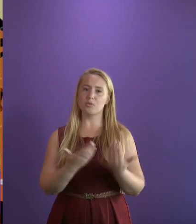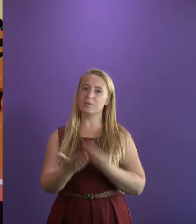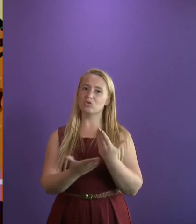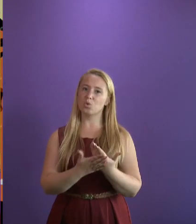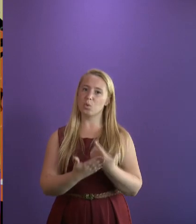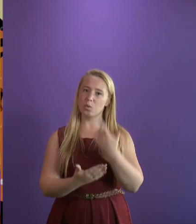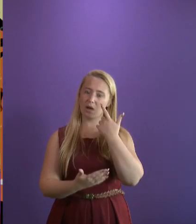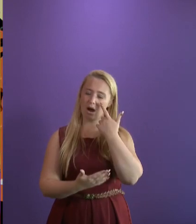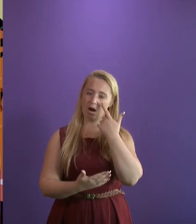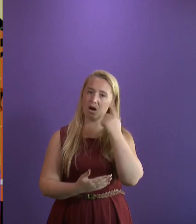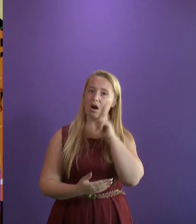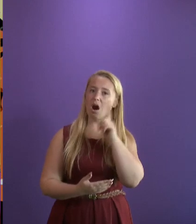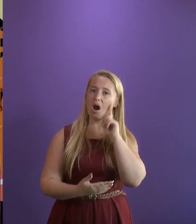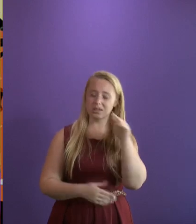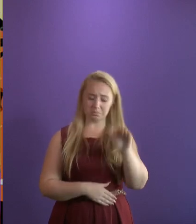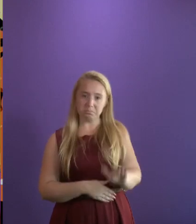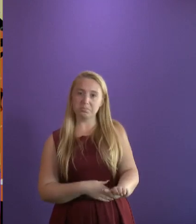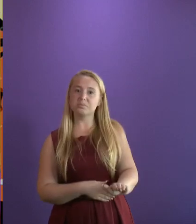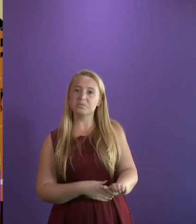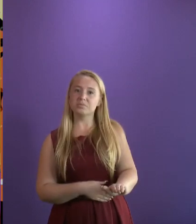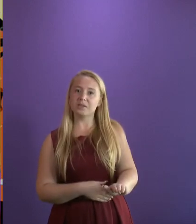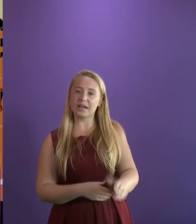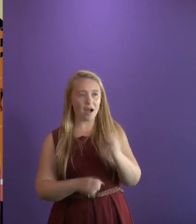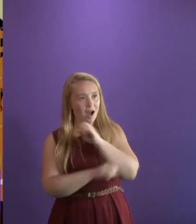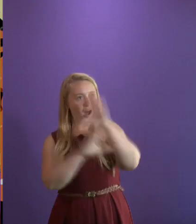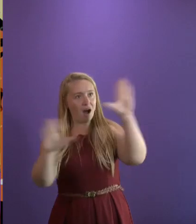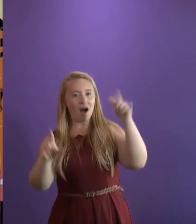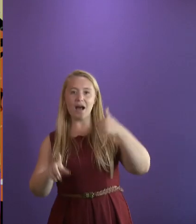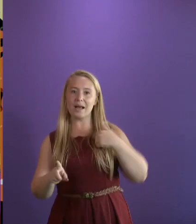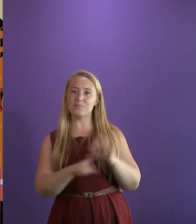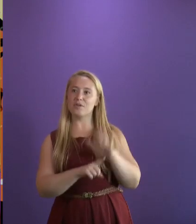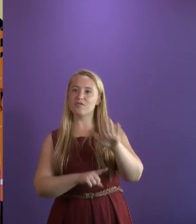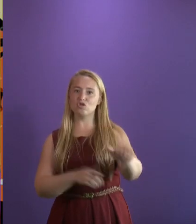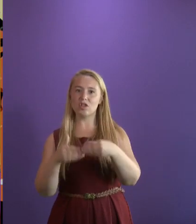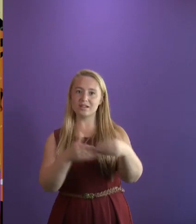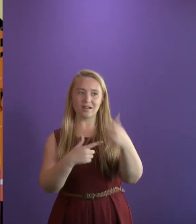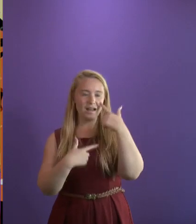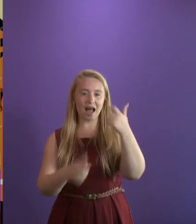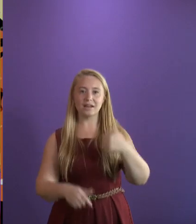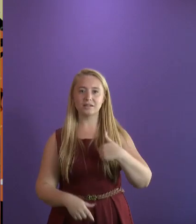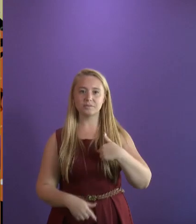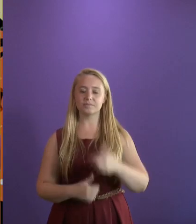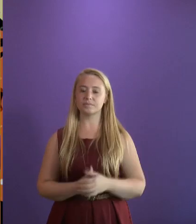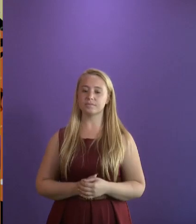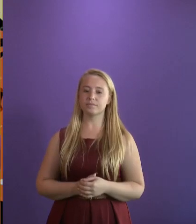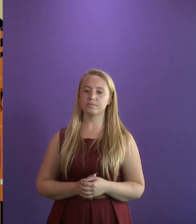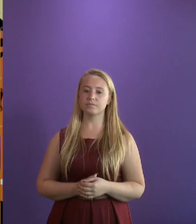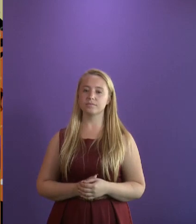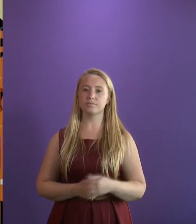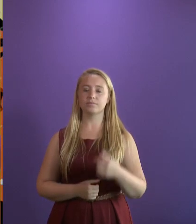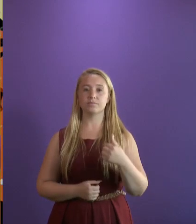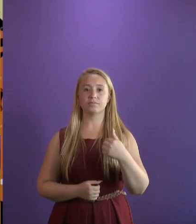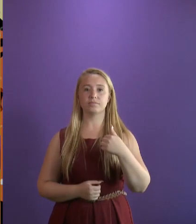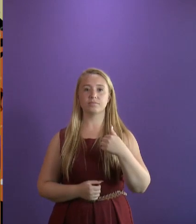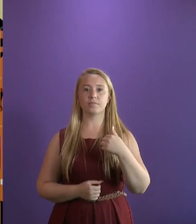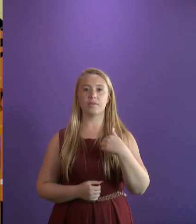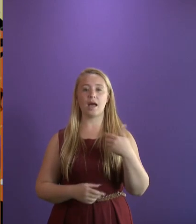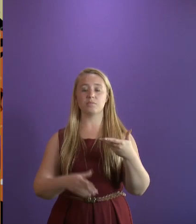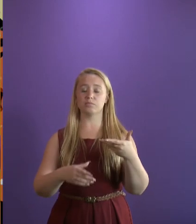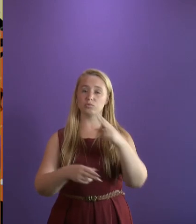girls see themselves as future leaders? Kay Marie. I suppose it's everybody's responsibility. In my day job, I'm a homeschool link